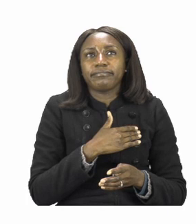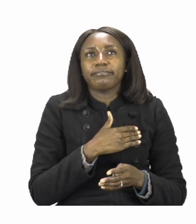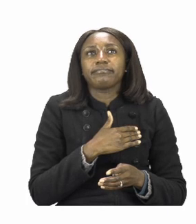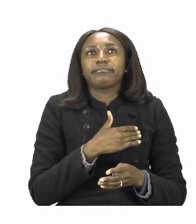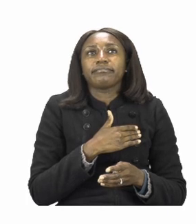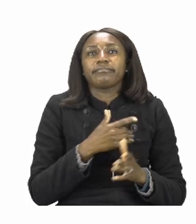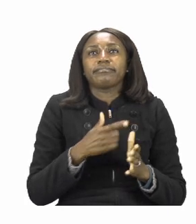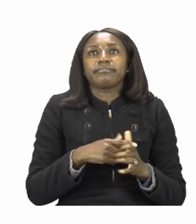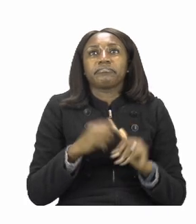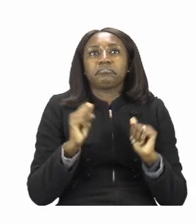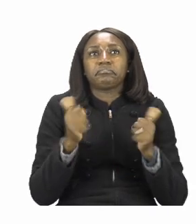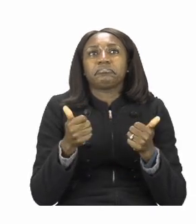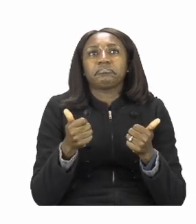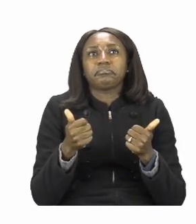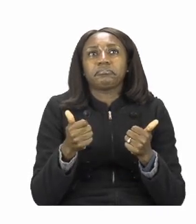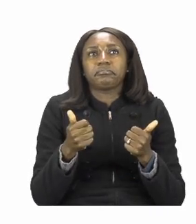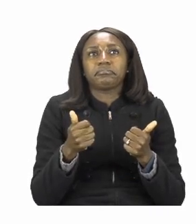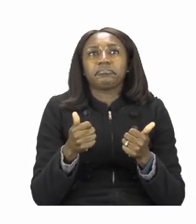well,